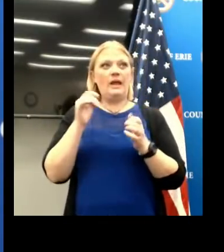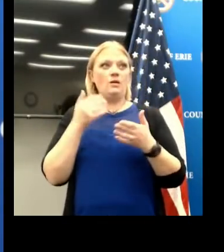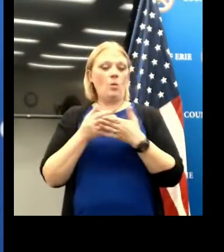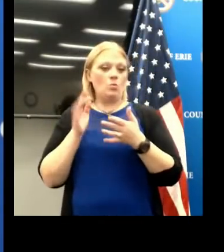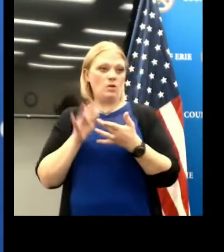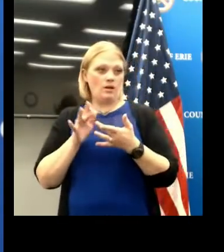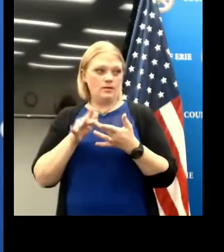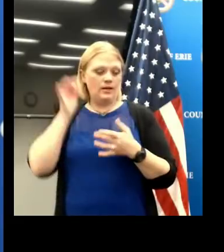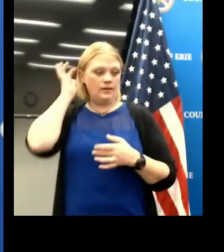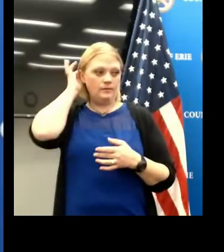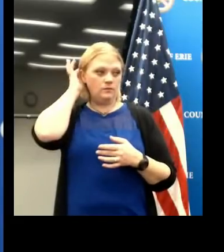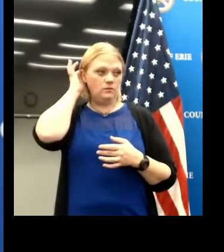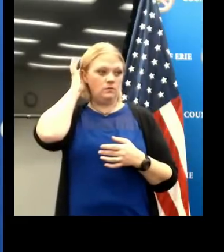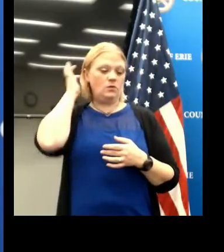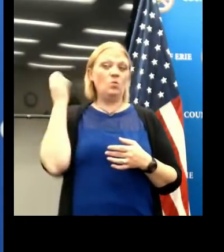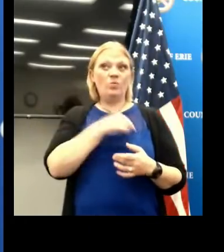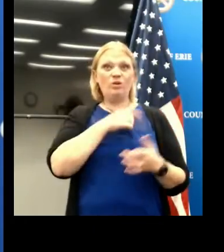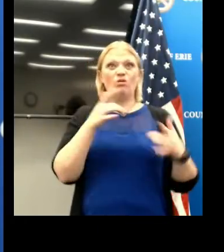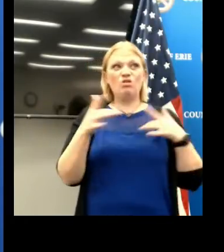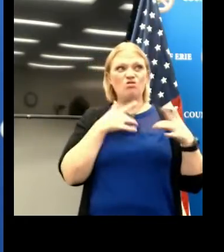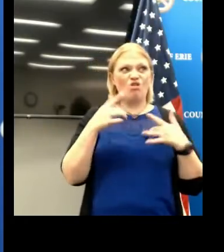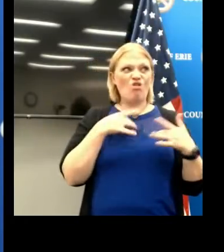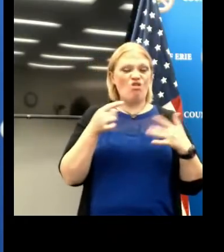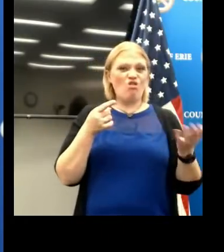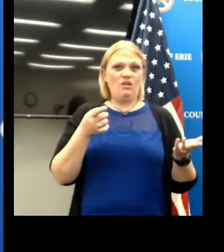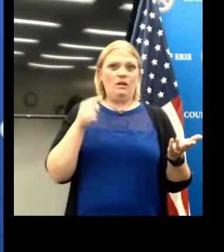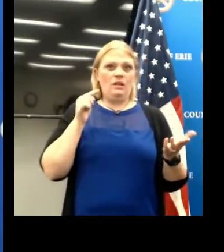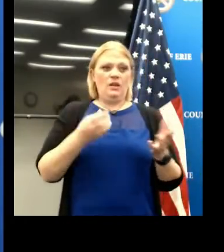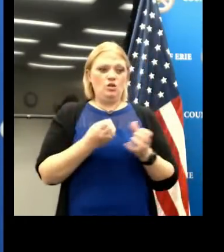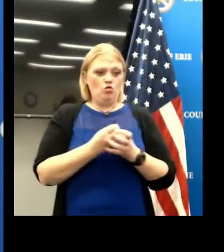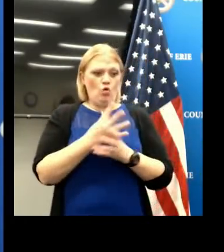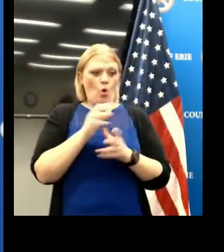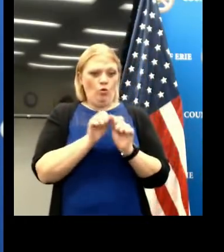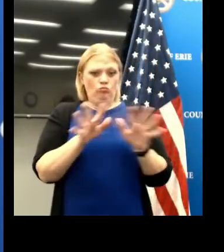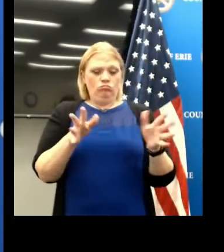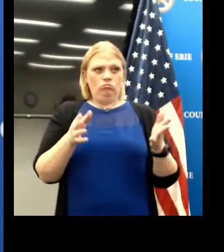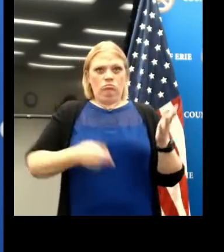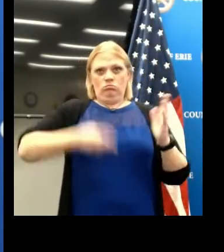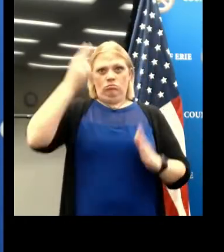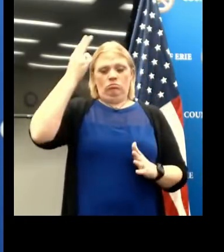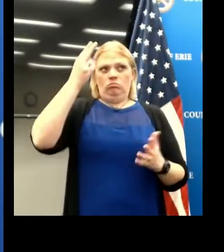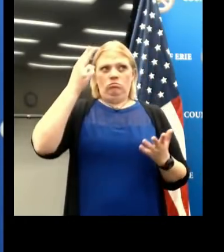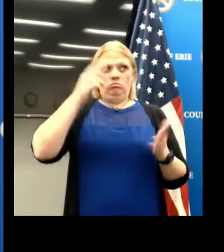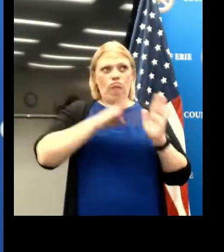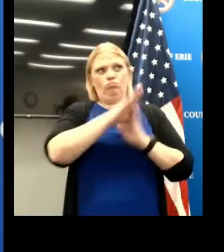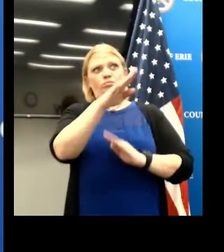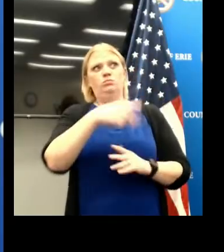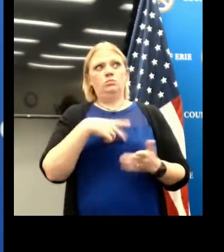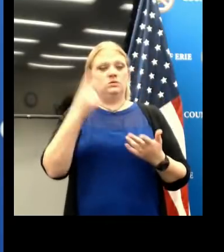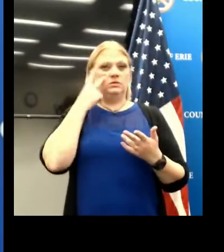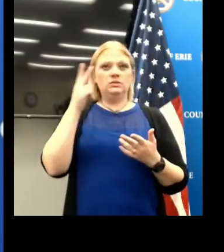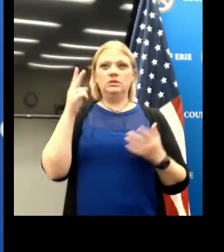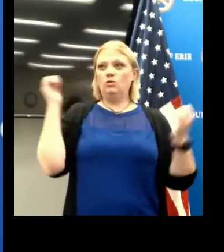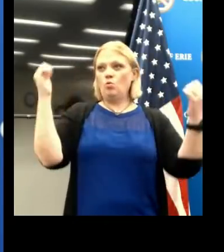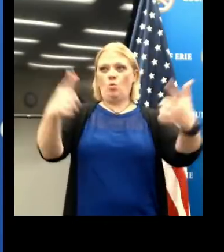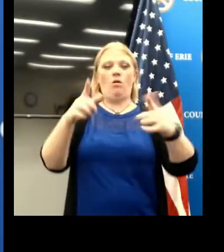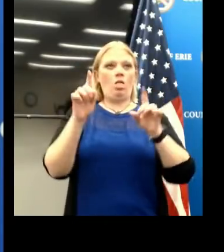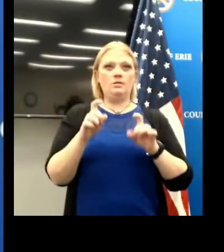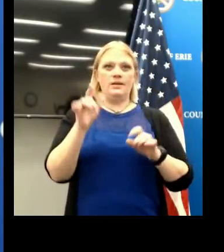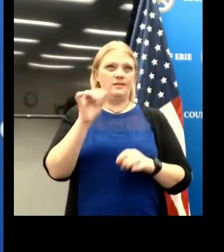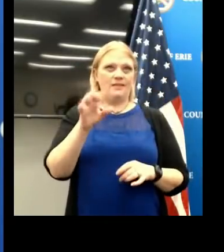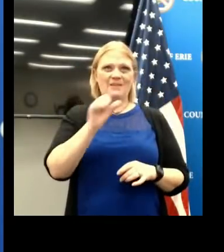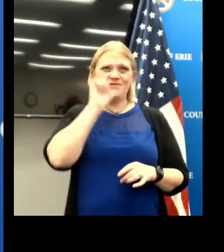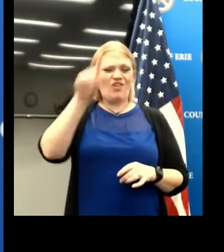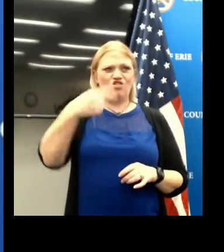We're concerned because this growth is very high. It's being seen by all the testing labs. It's not like it's just